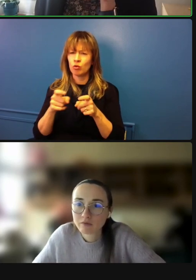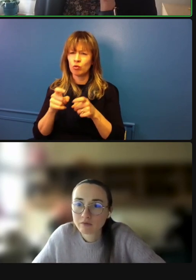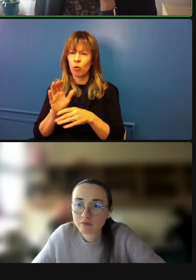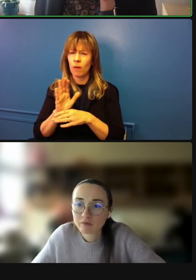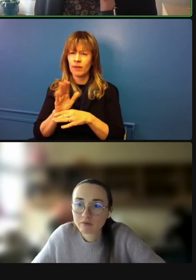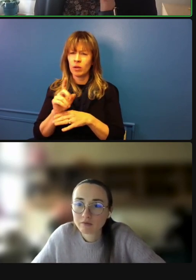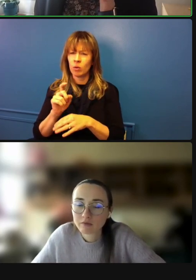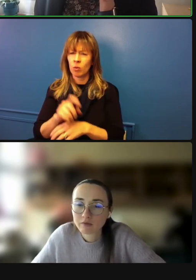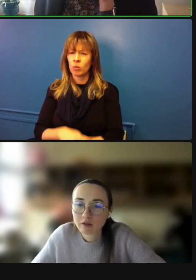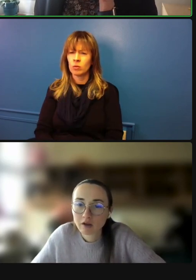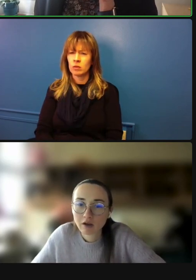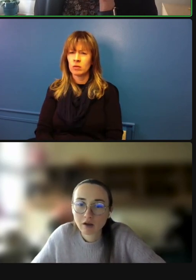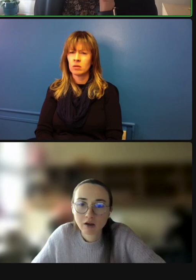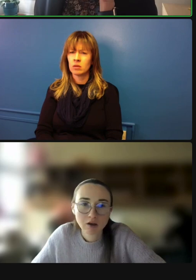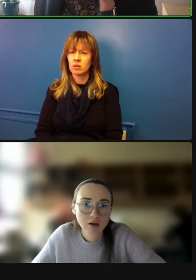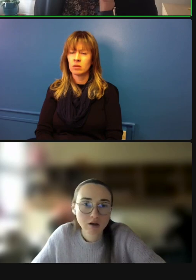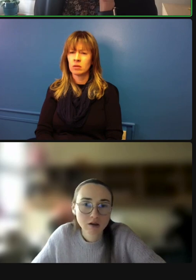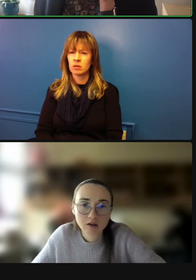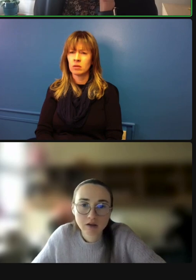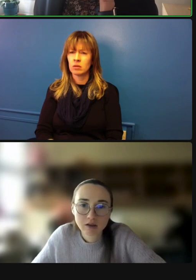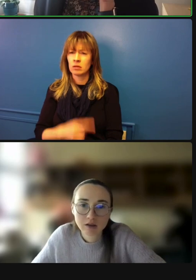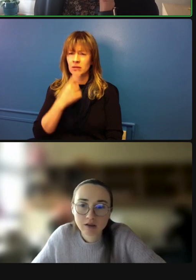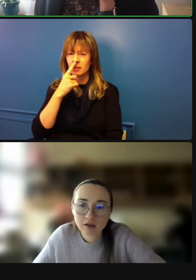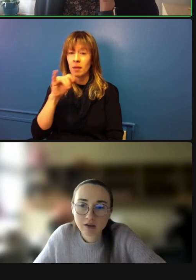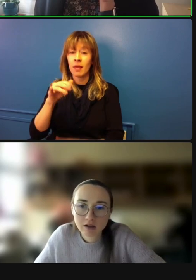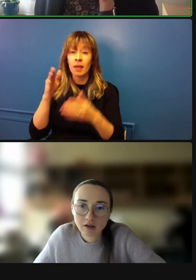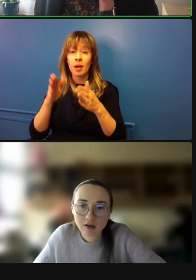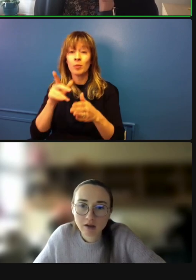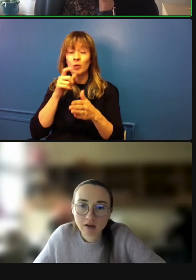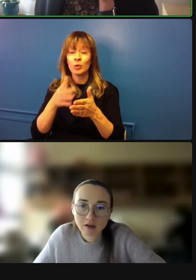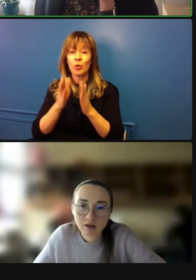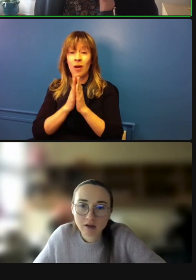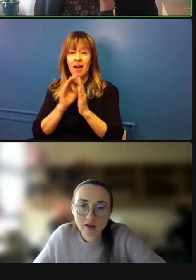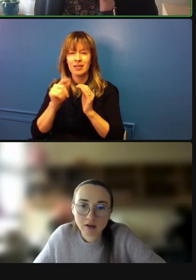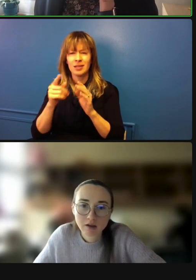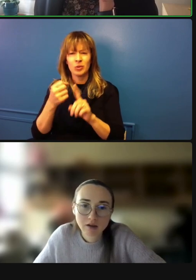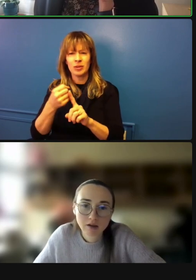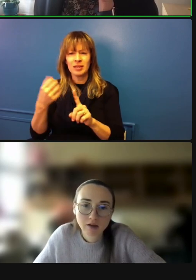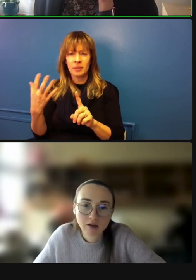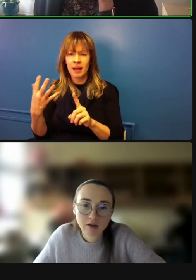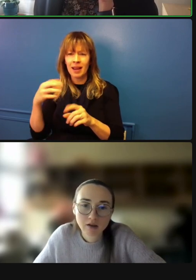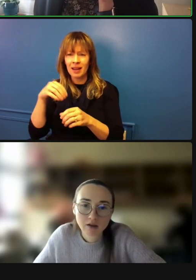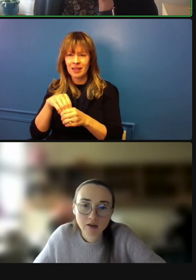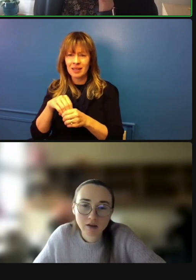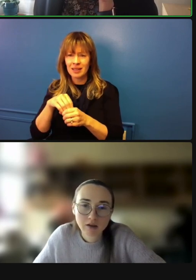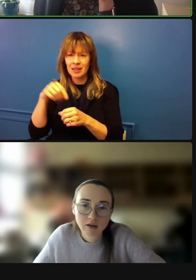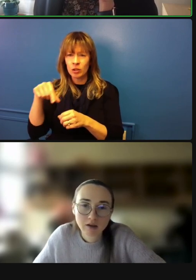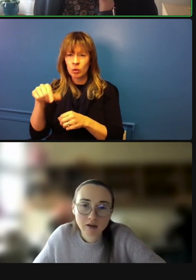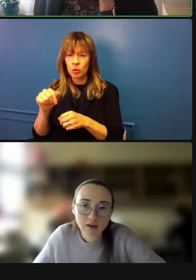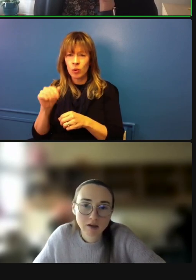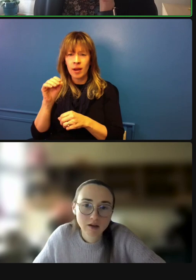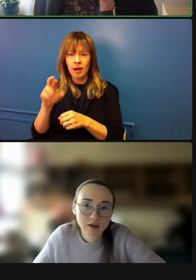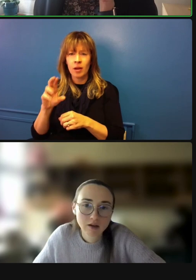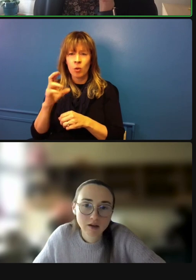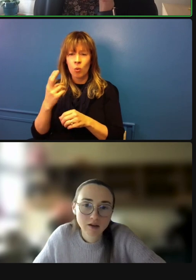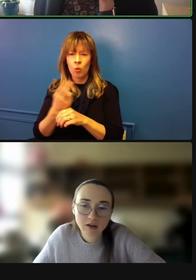by I wonder if I've ever asked this once to either expand in the Q&A or chat,